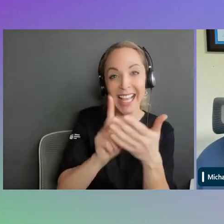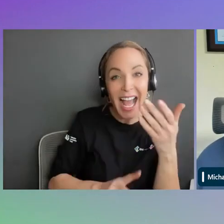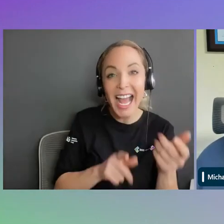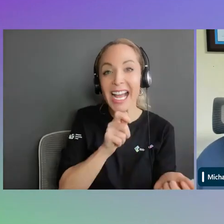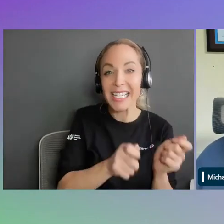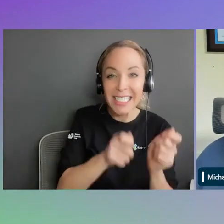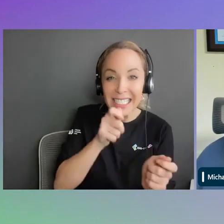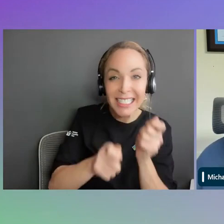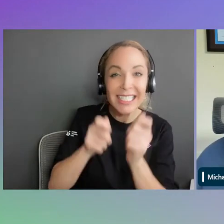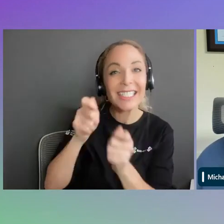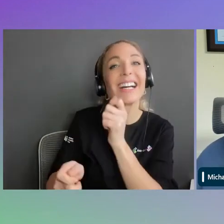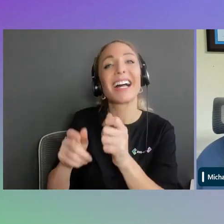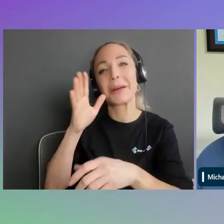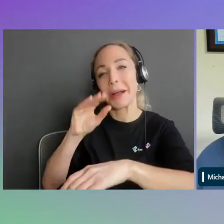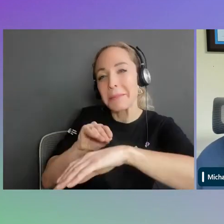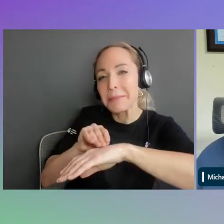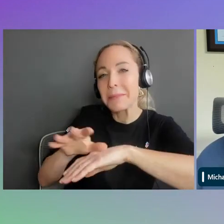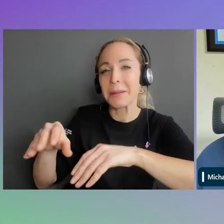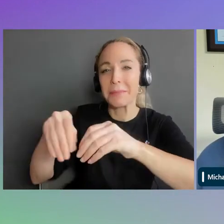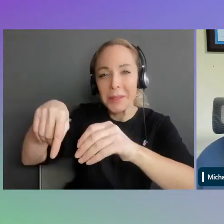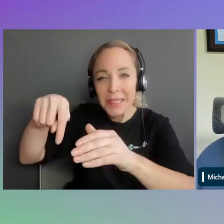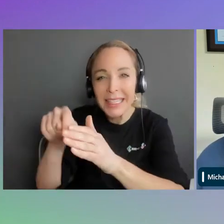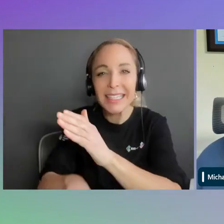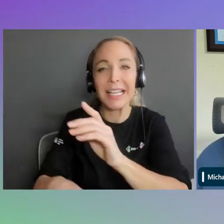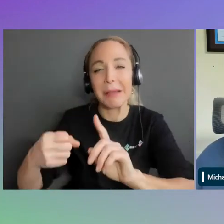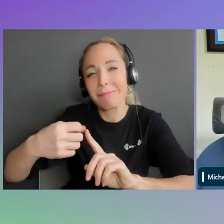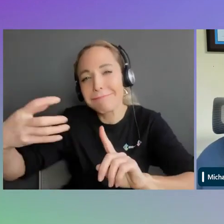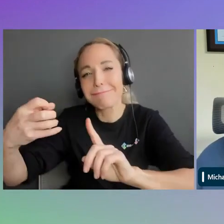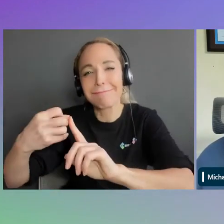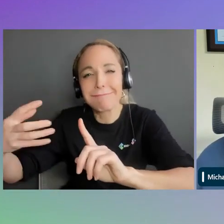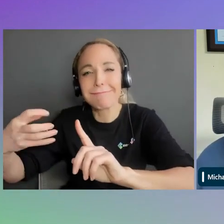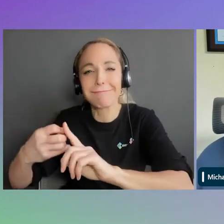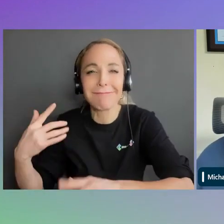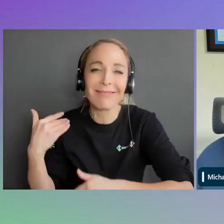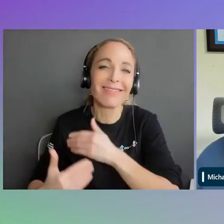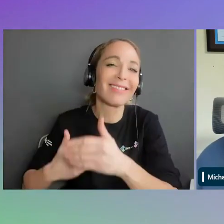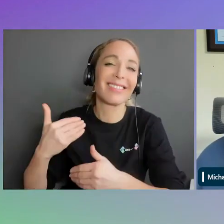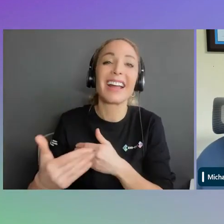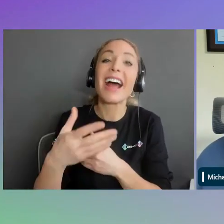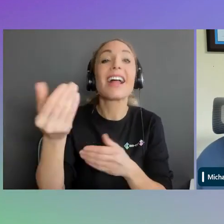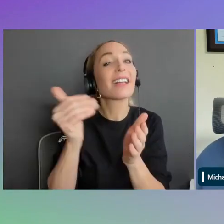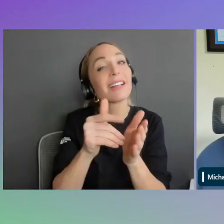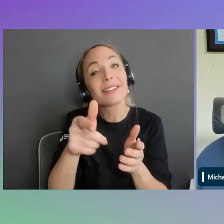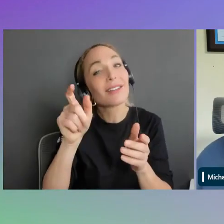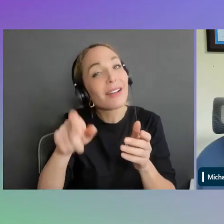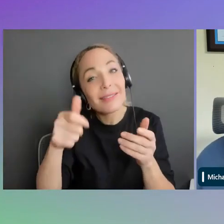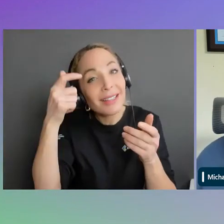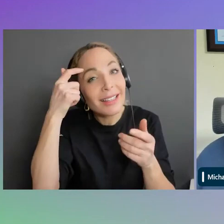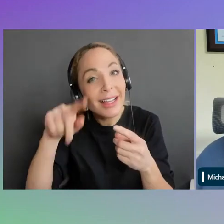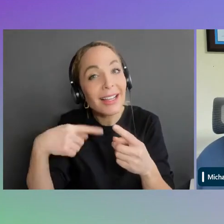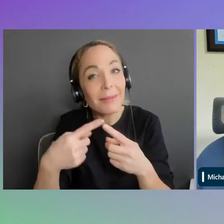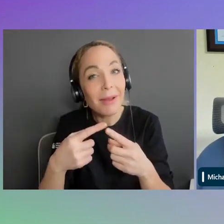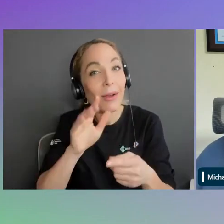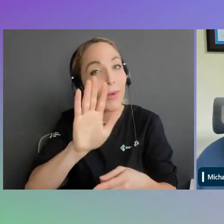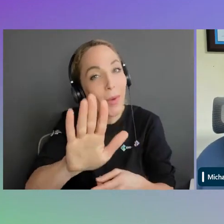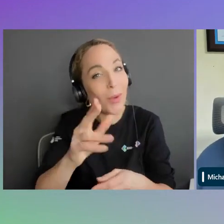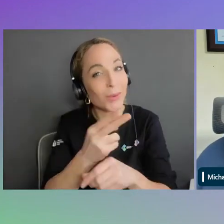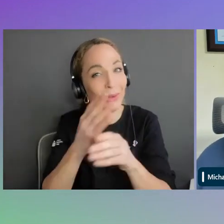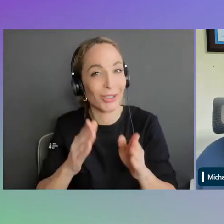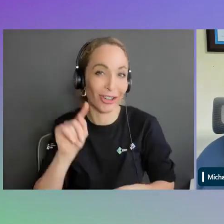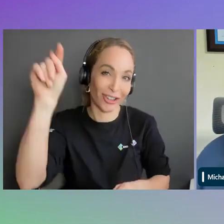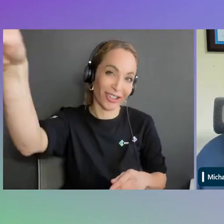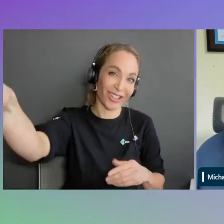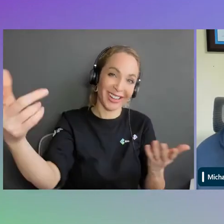go deeper to the levels as you go. And again, try to also think about your user. Like if you